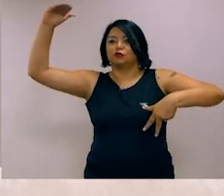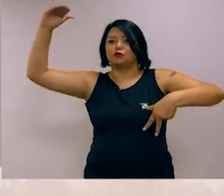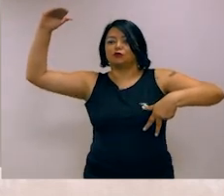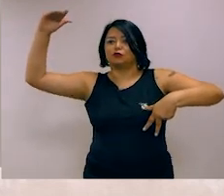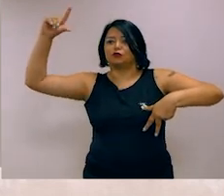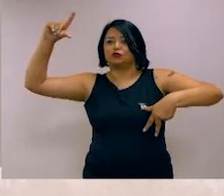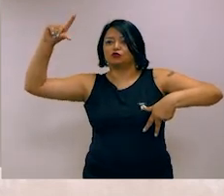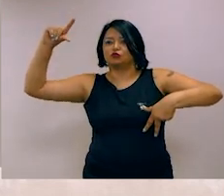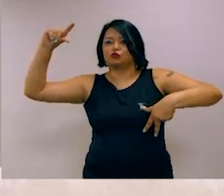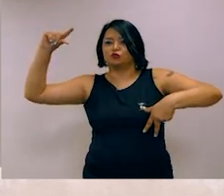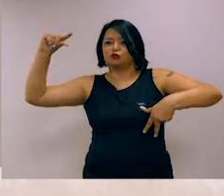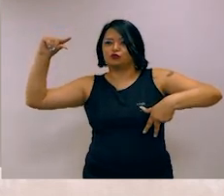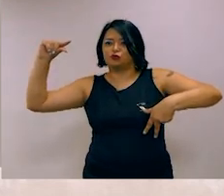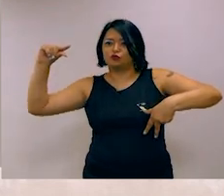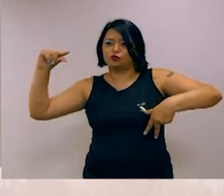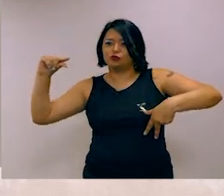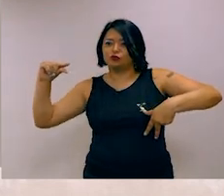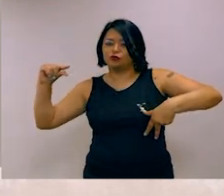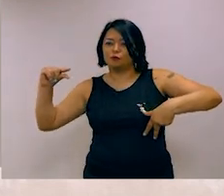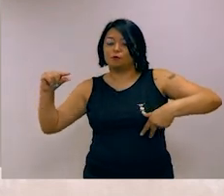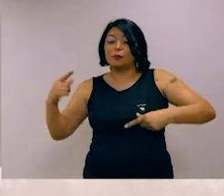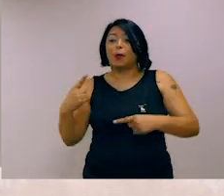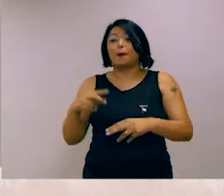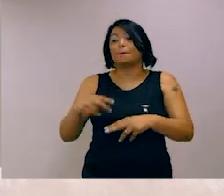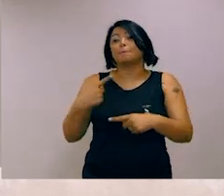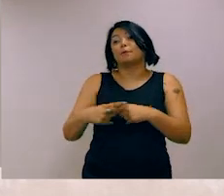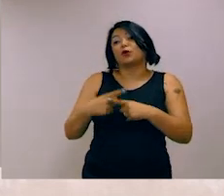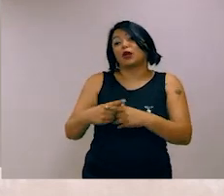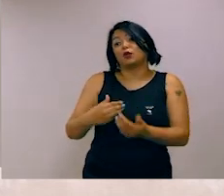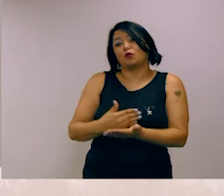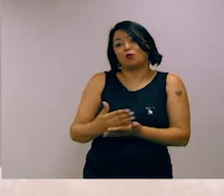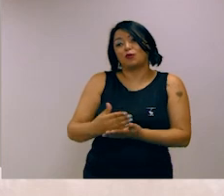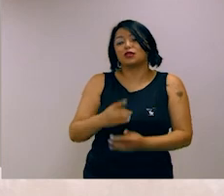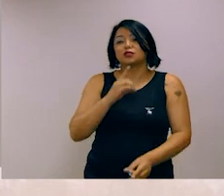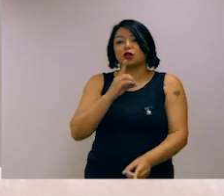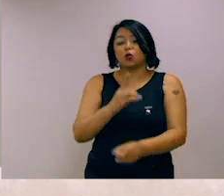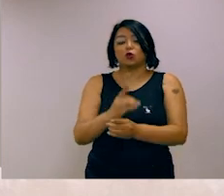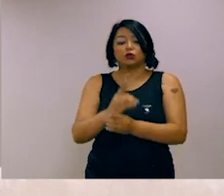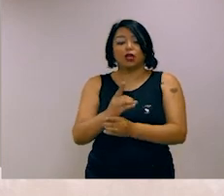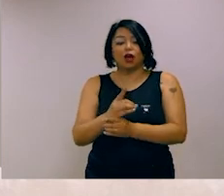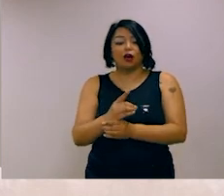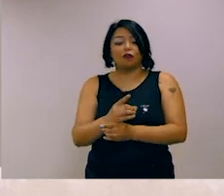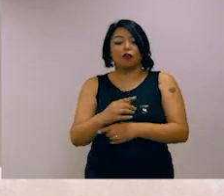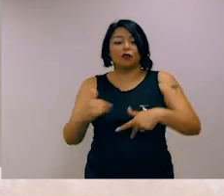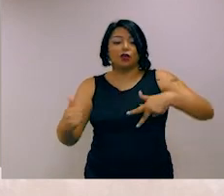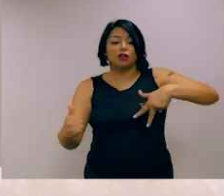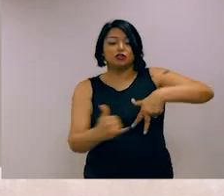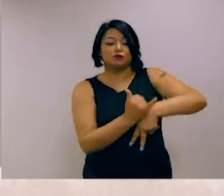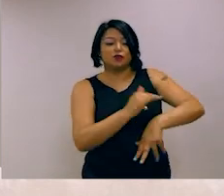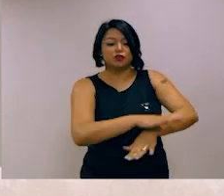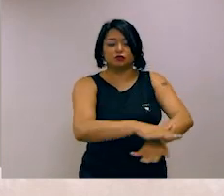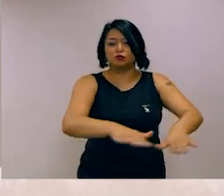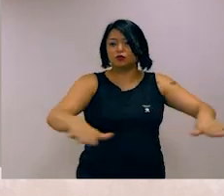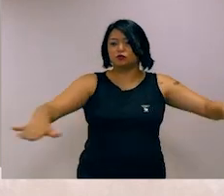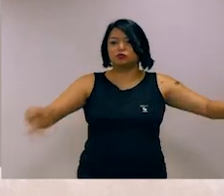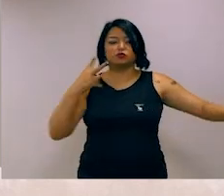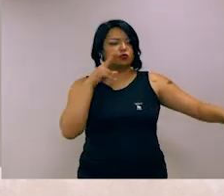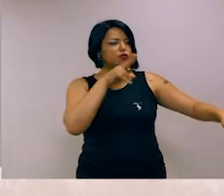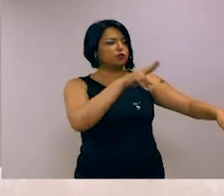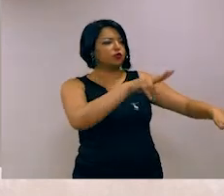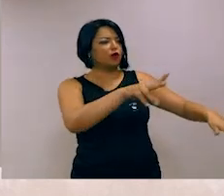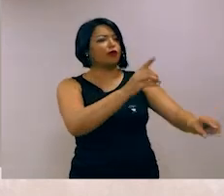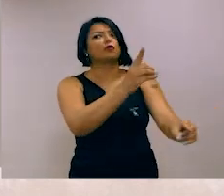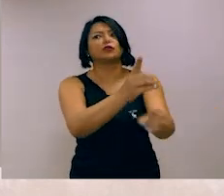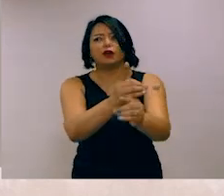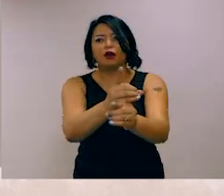operation. So initially, you would find the bodies on the surface, and then you started needing backhoes